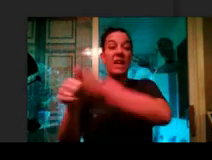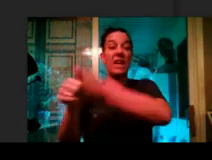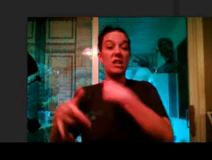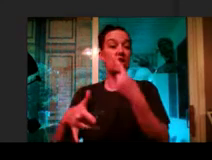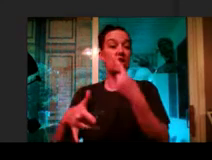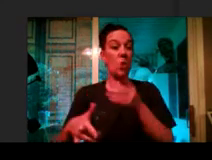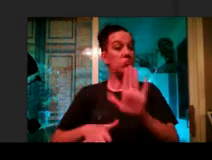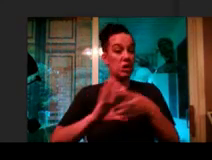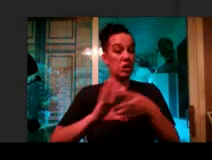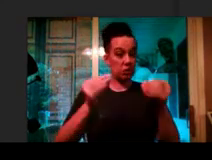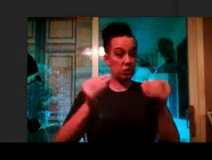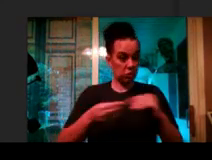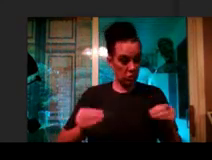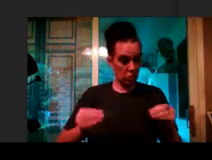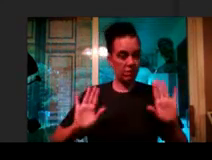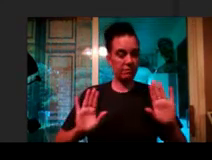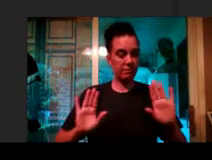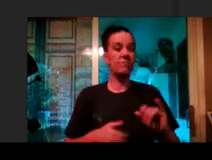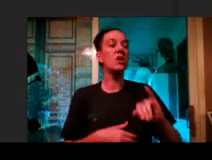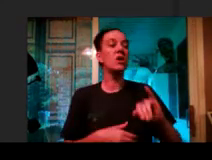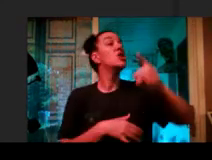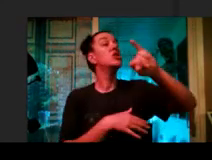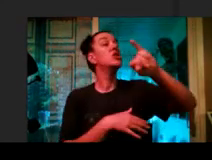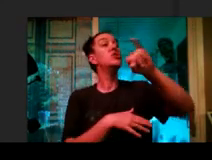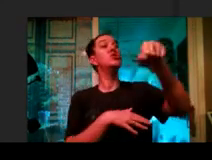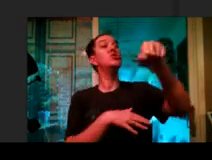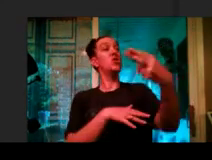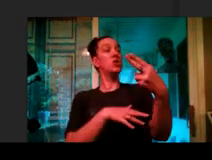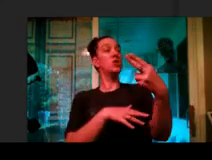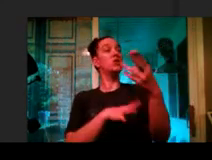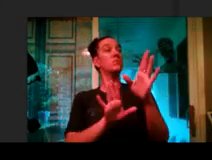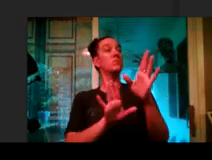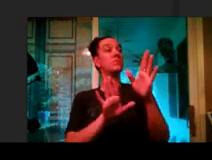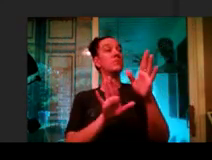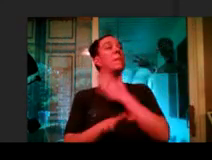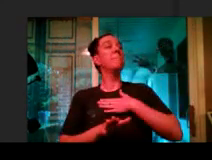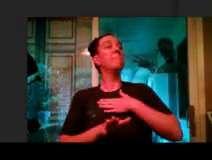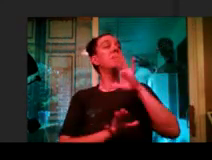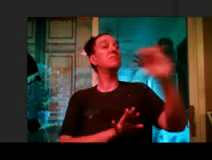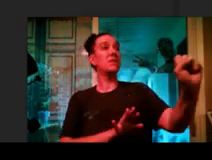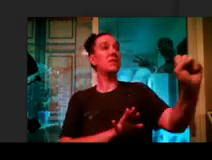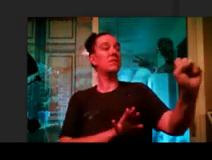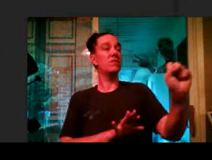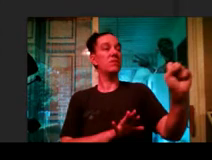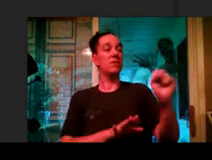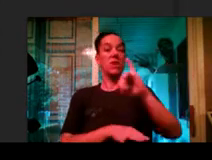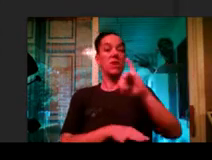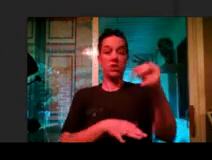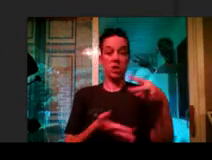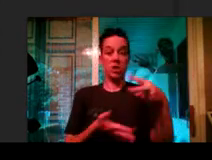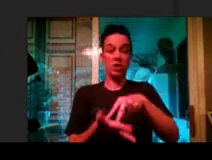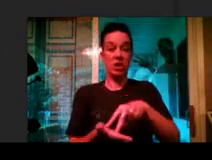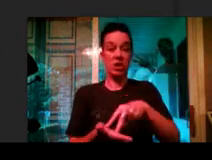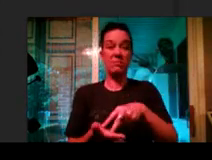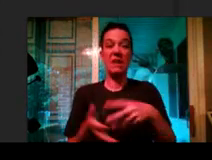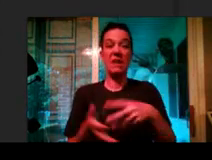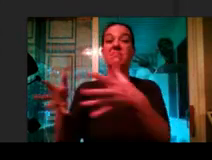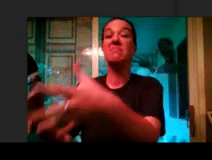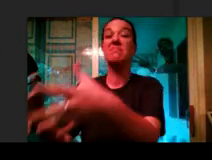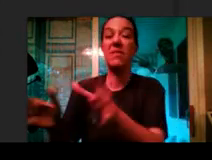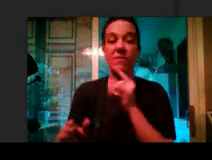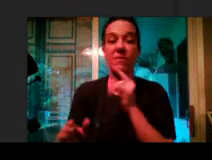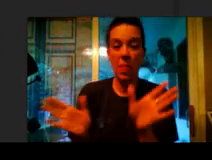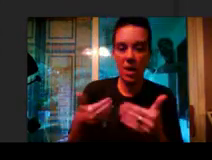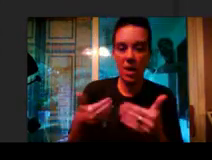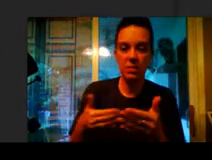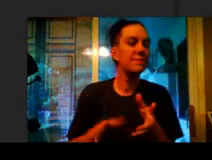story. Josh, said Principal Barkin, please leave. Josh stood up and reached for the cash box.